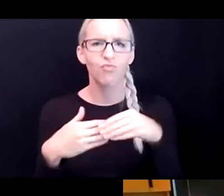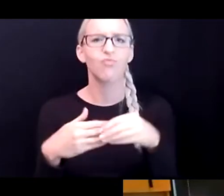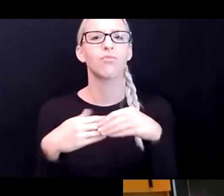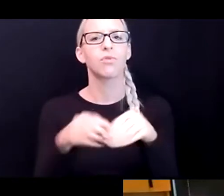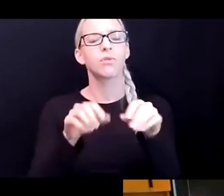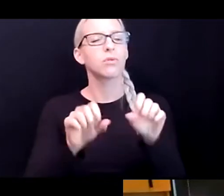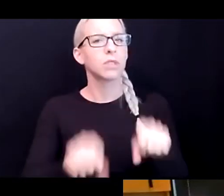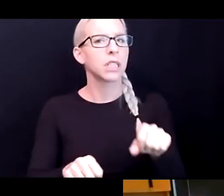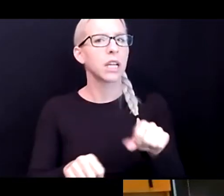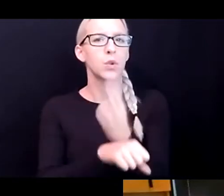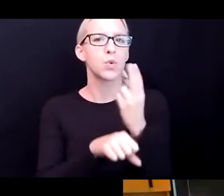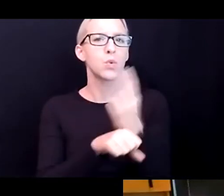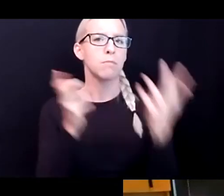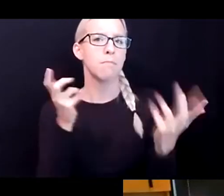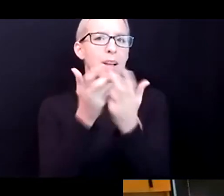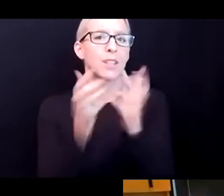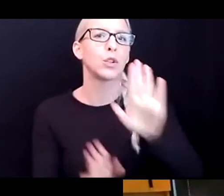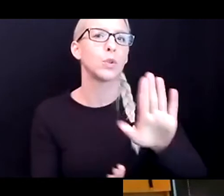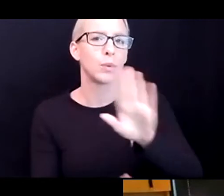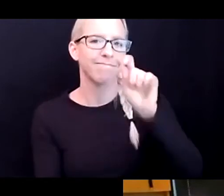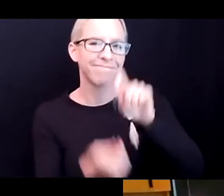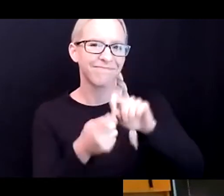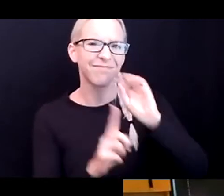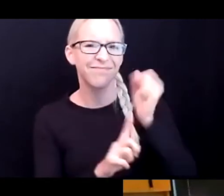see fit. So we have